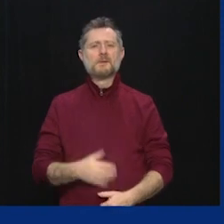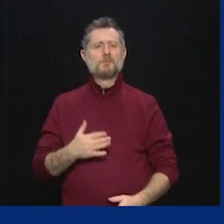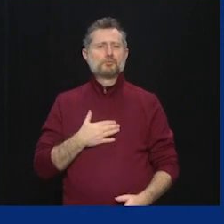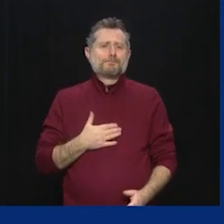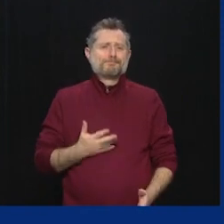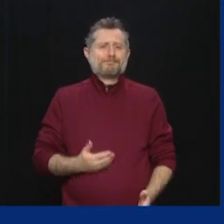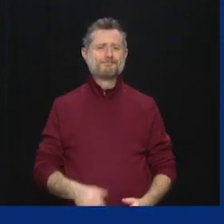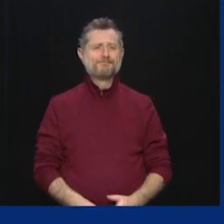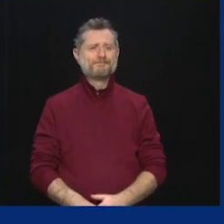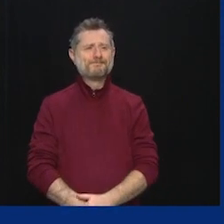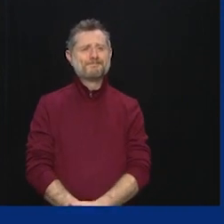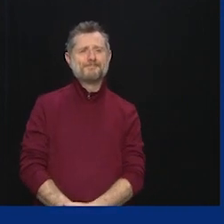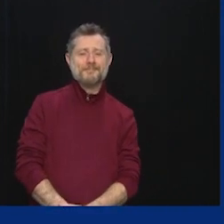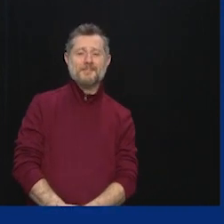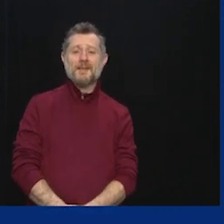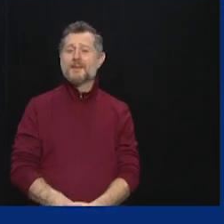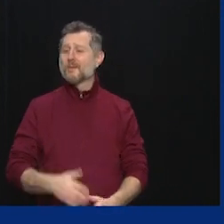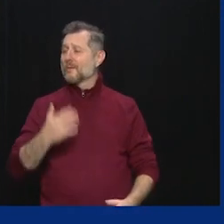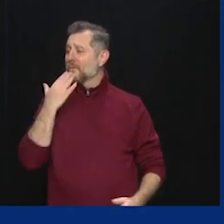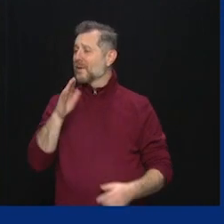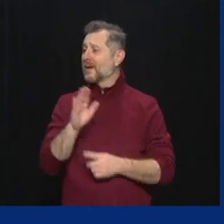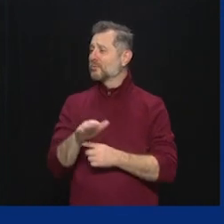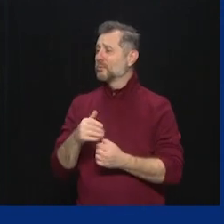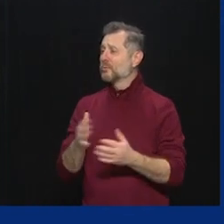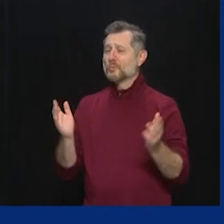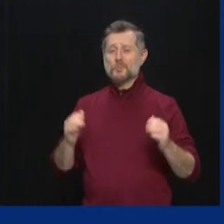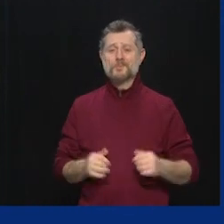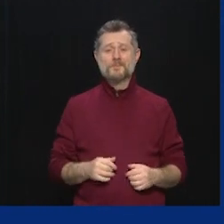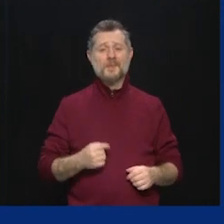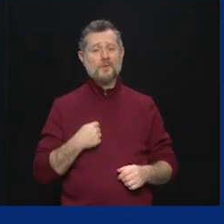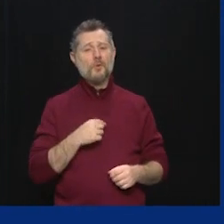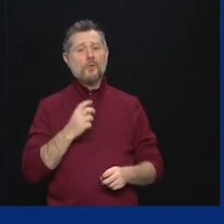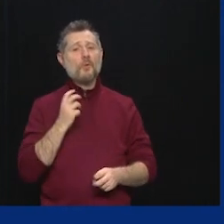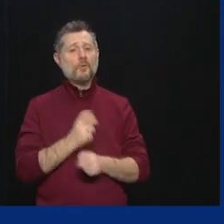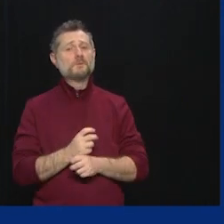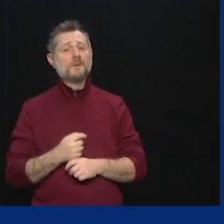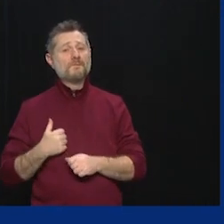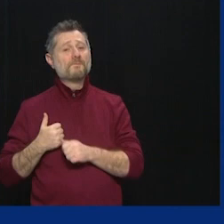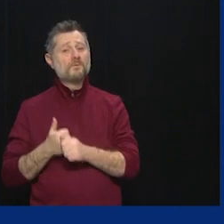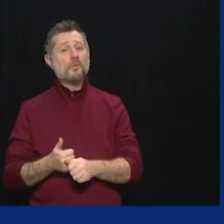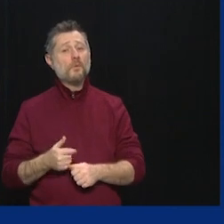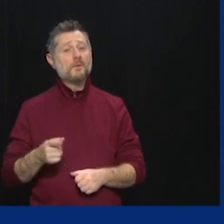Good afternoon, everyone. It's hard to follow Reverend Meeks, but I'm going to try.